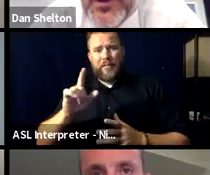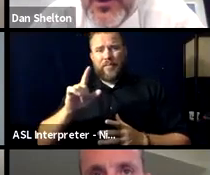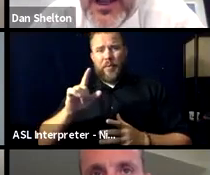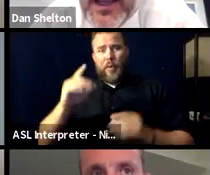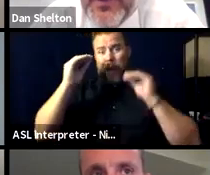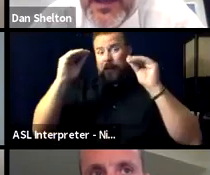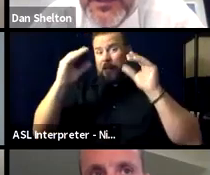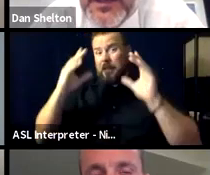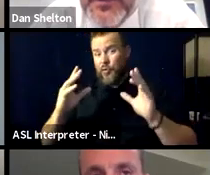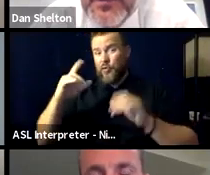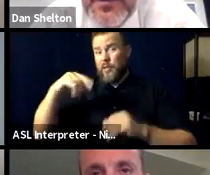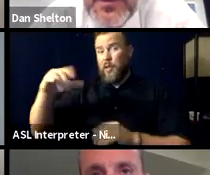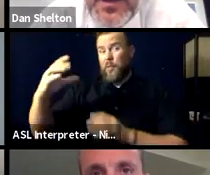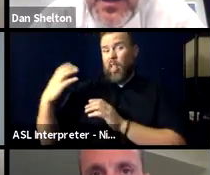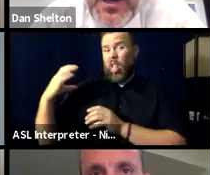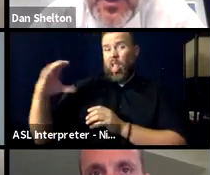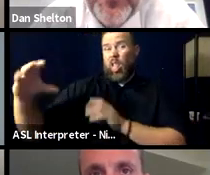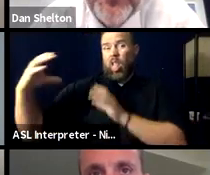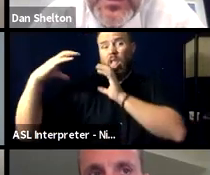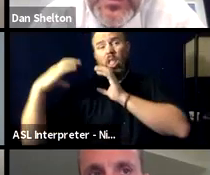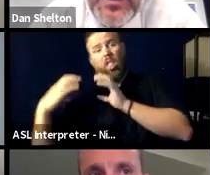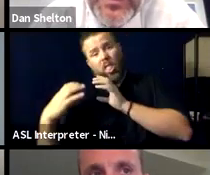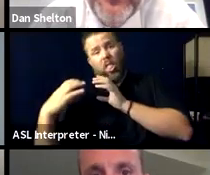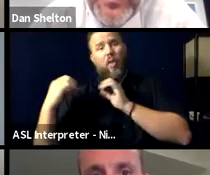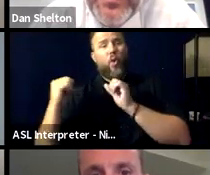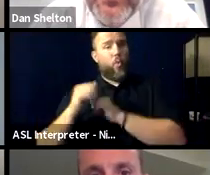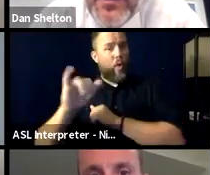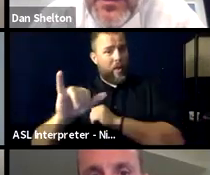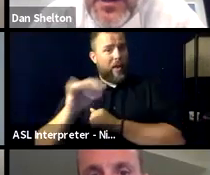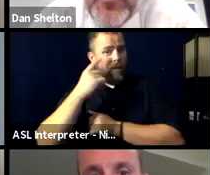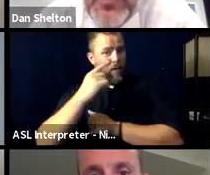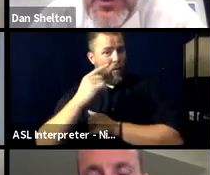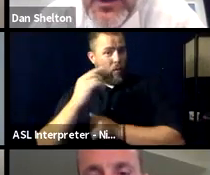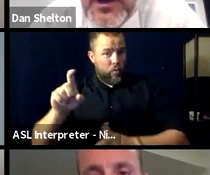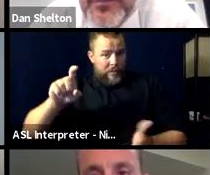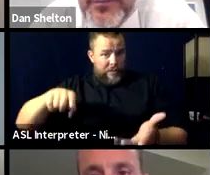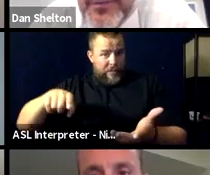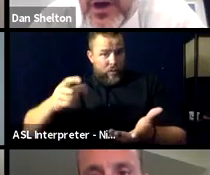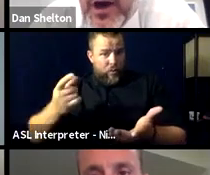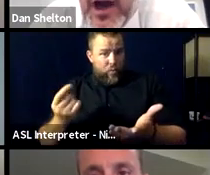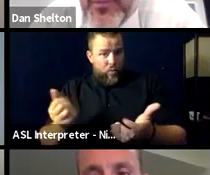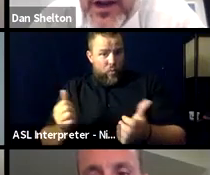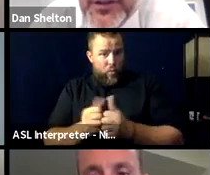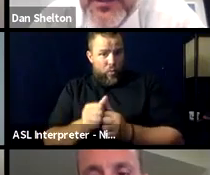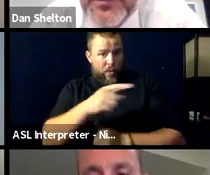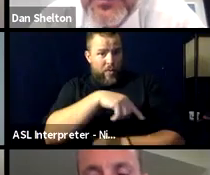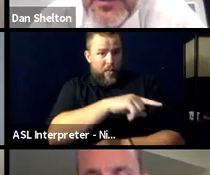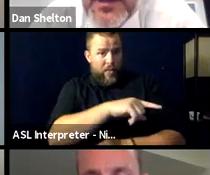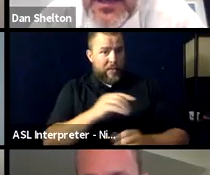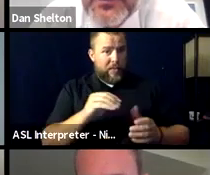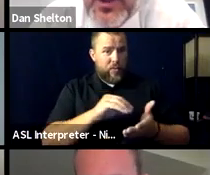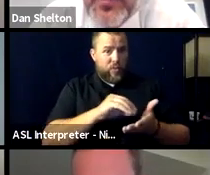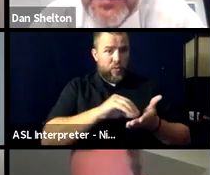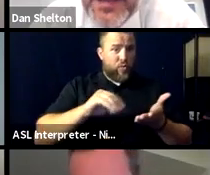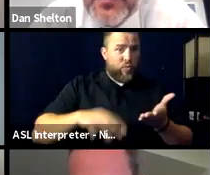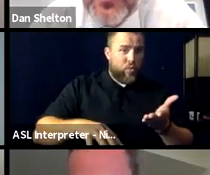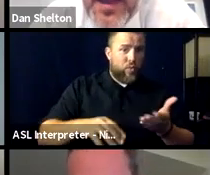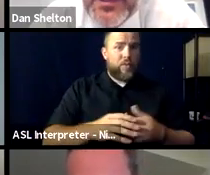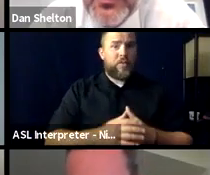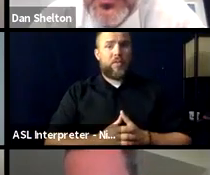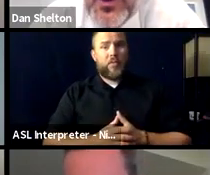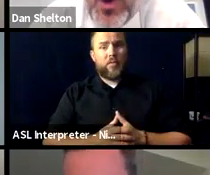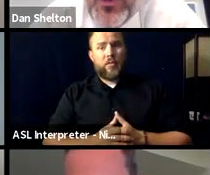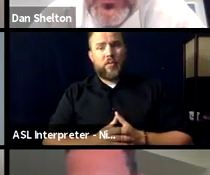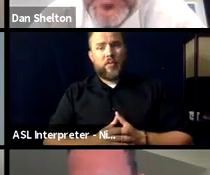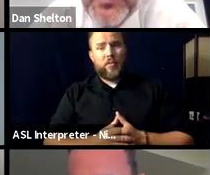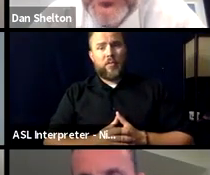they return, they're going to get what they need. And then our operations has really been tasked with